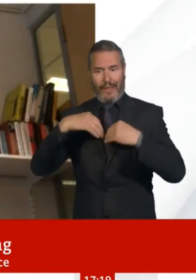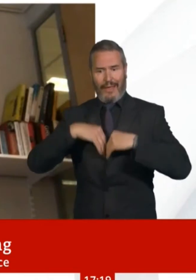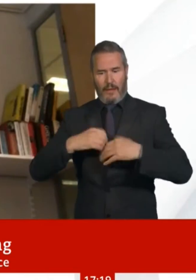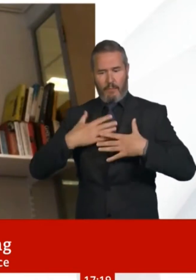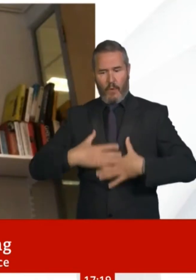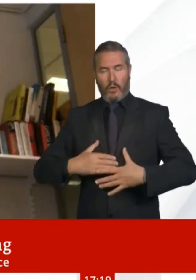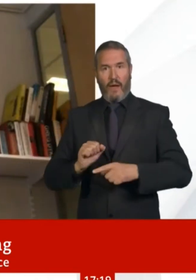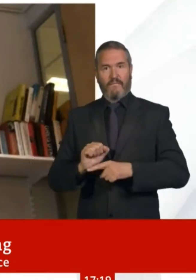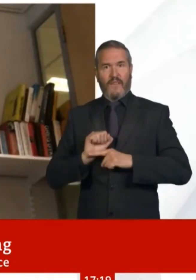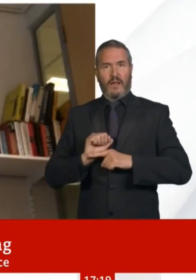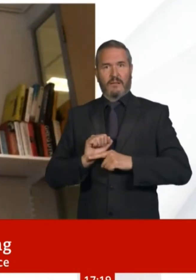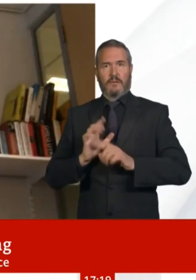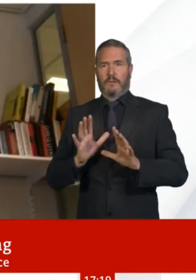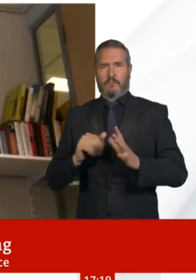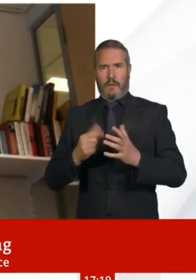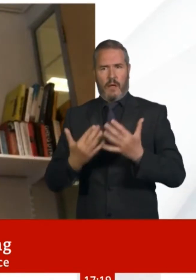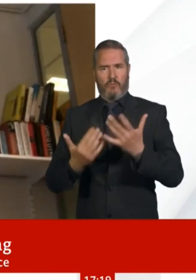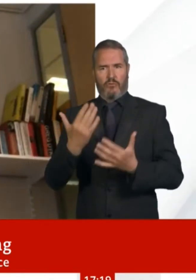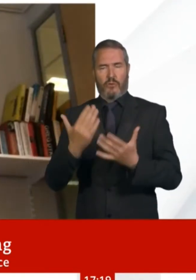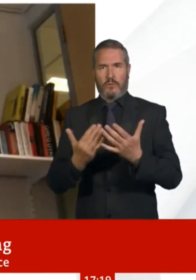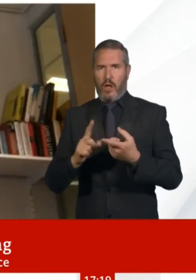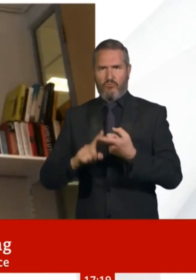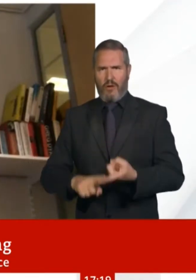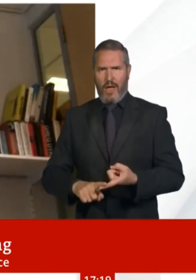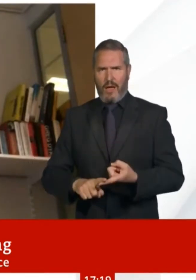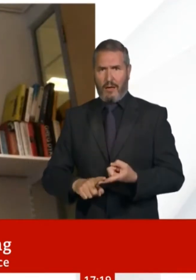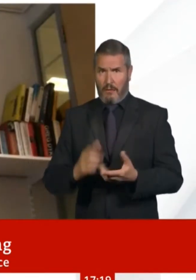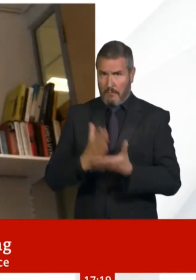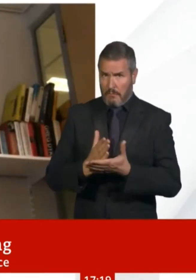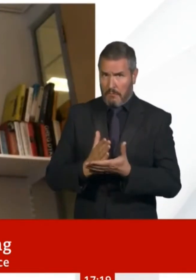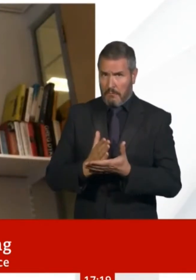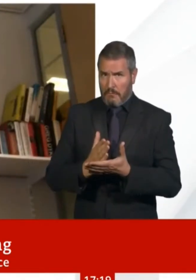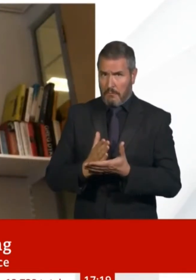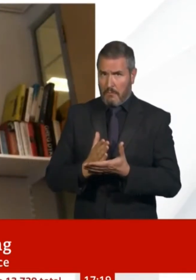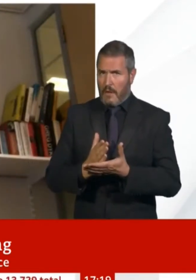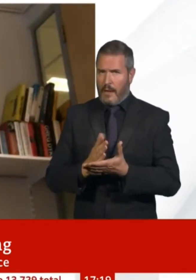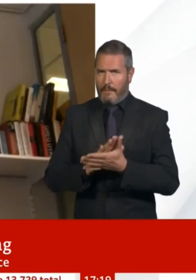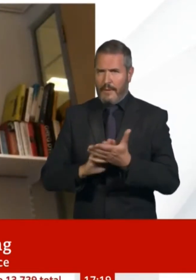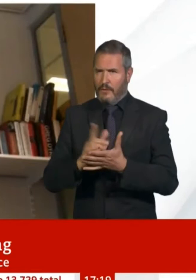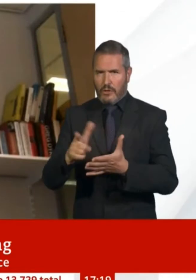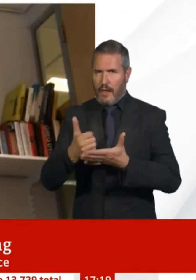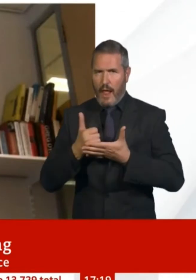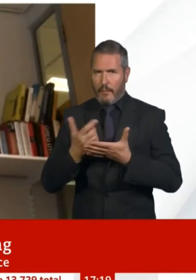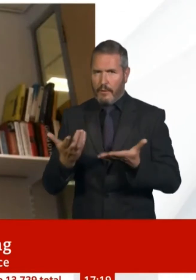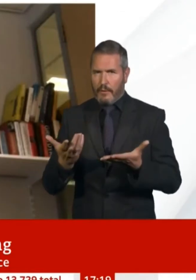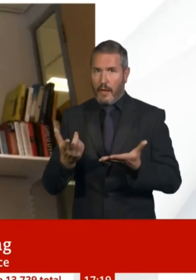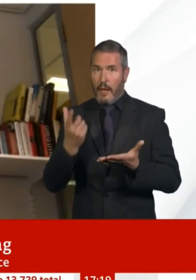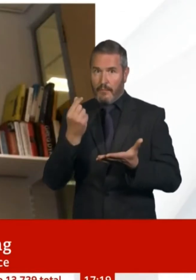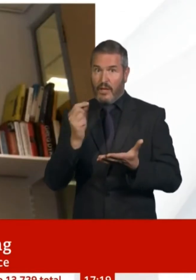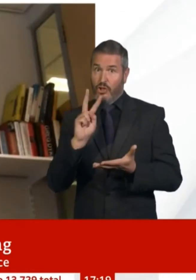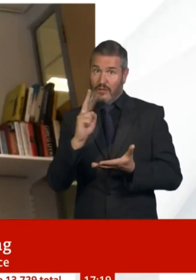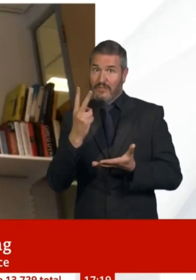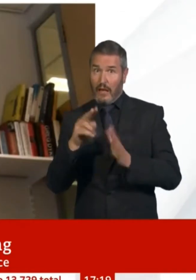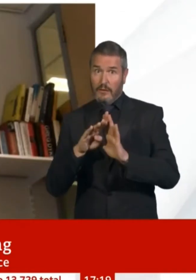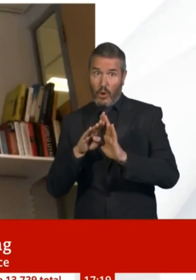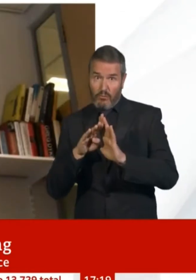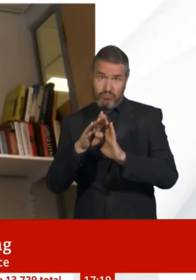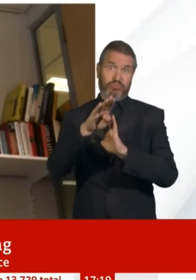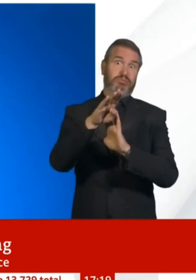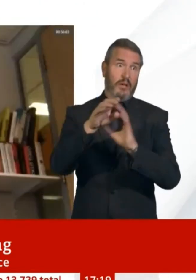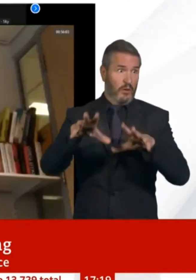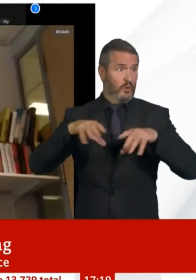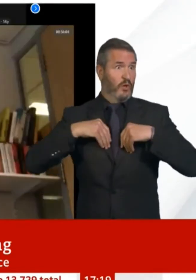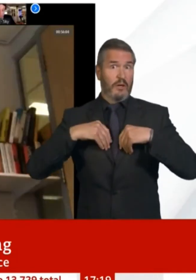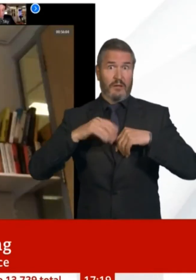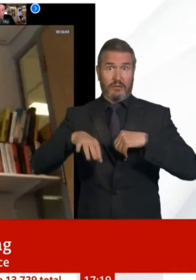people who are being infected? And where does that leave us in terms of figuring out how big a potential second peak or how long we have to stay